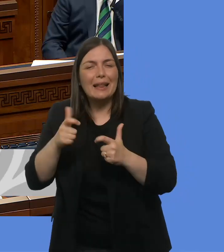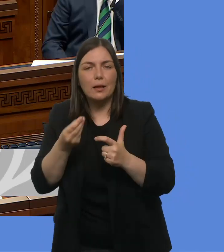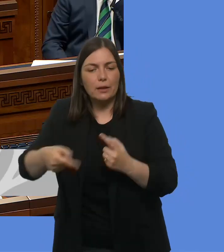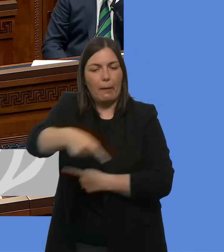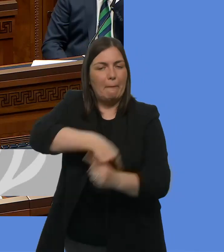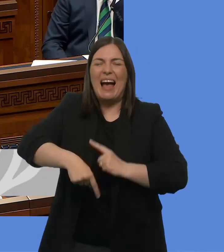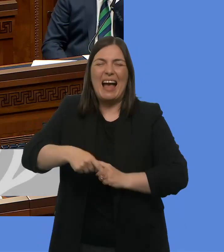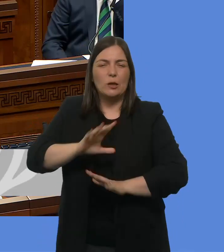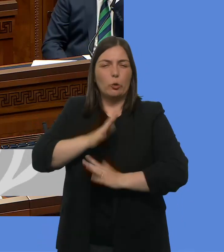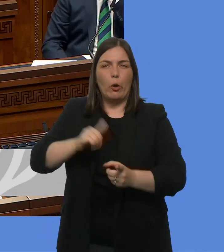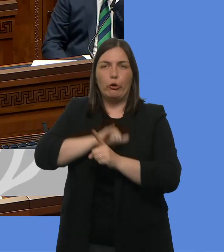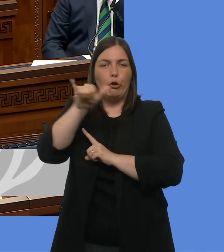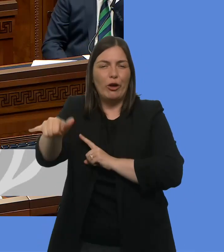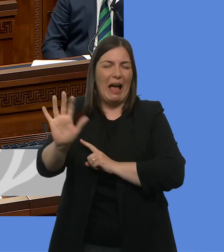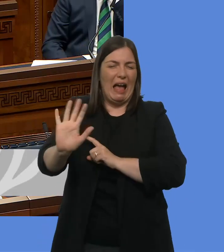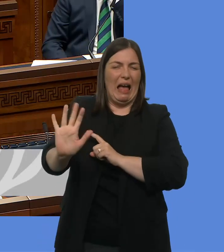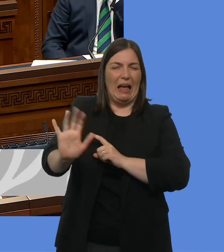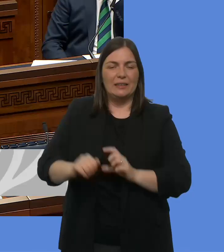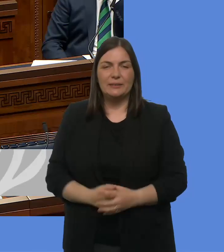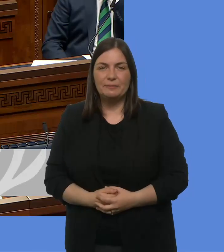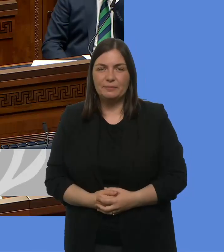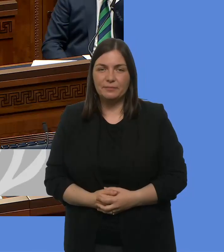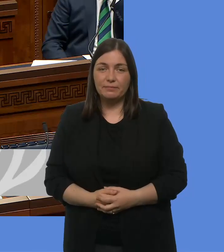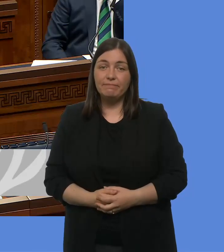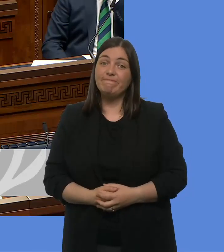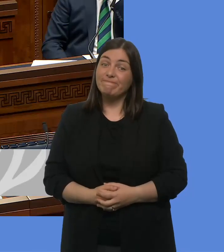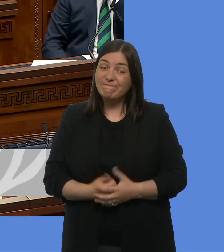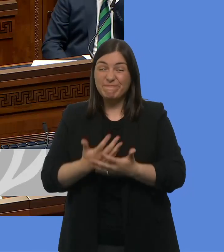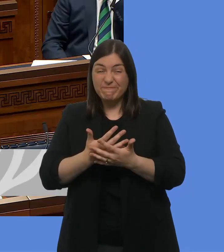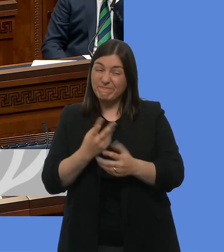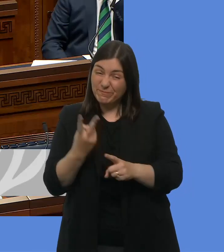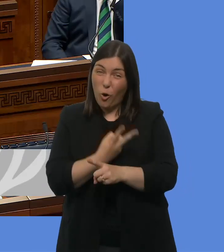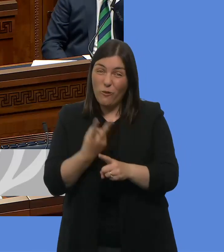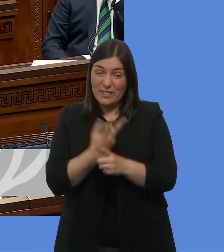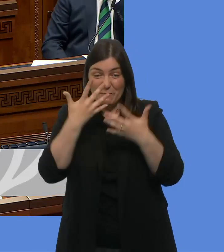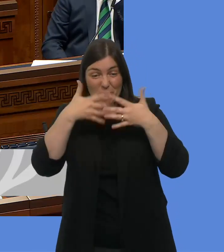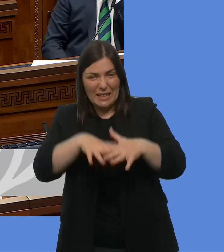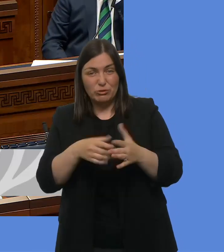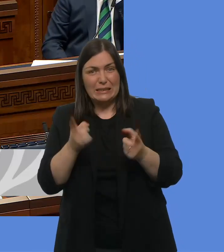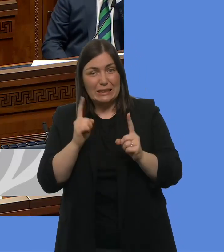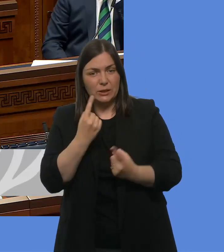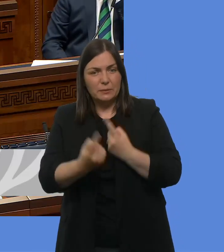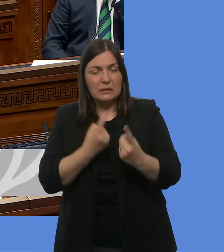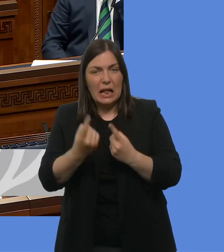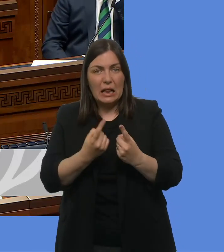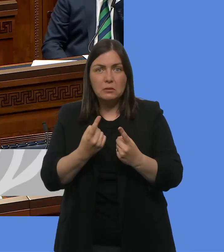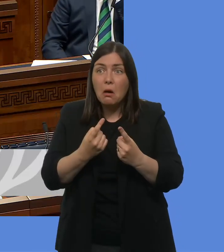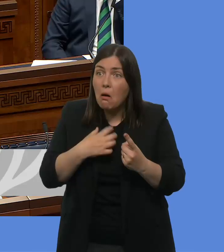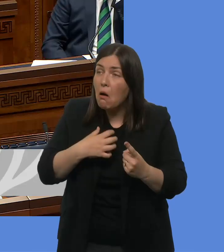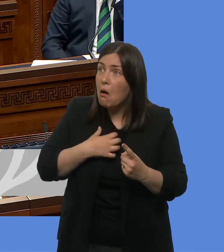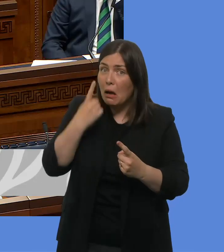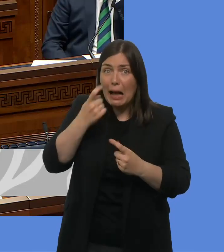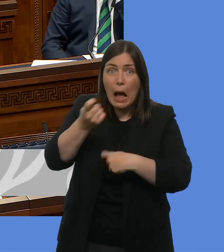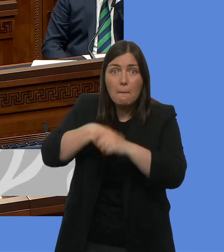critical role. Furthermore, many mainstream teachers are unaware of the Teachers of Deaf Children career path.